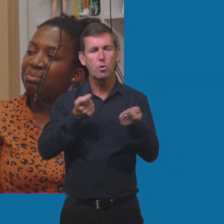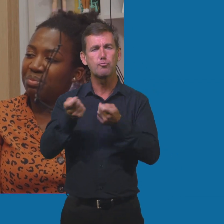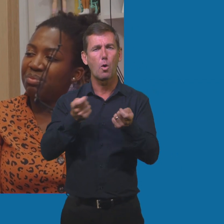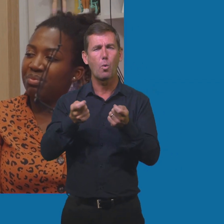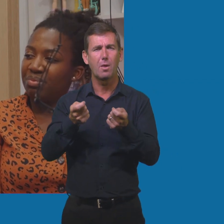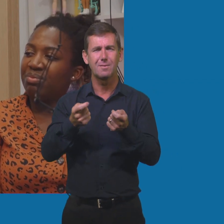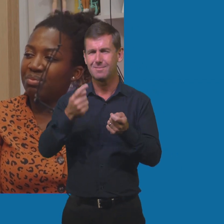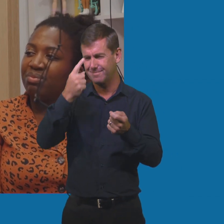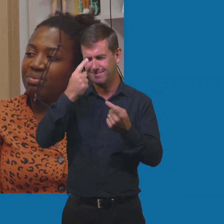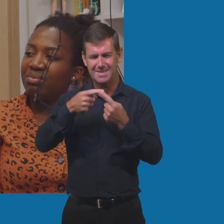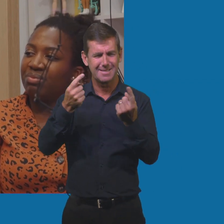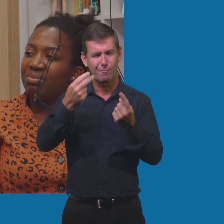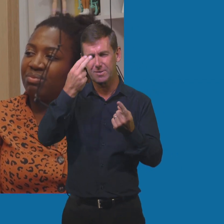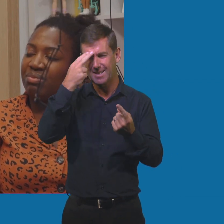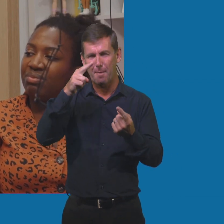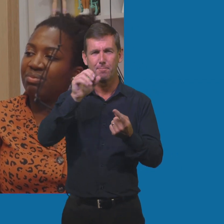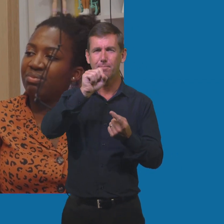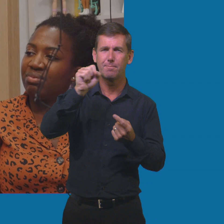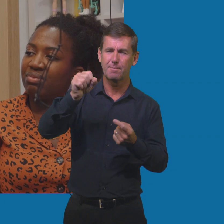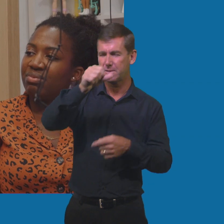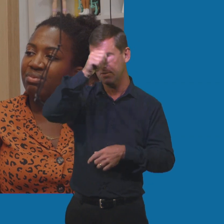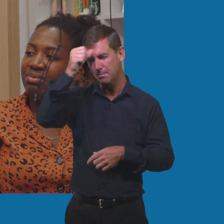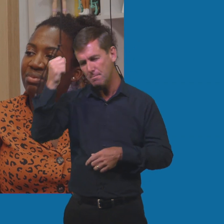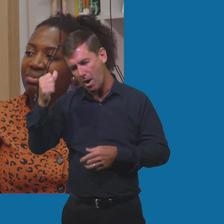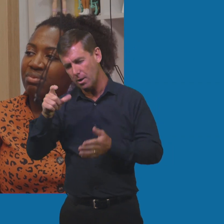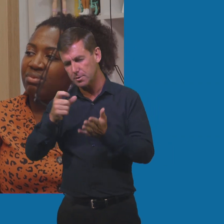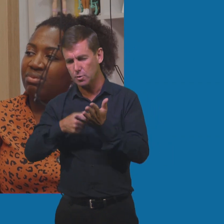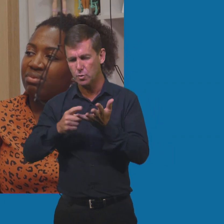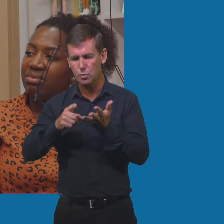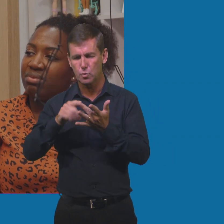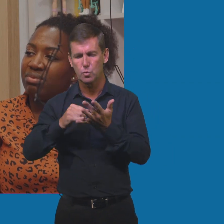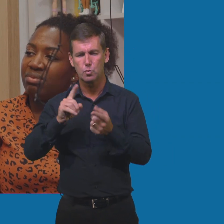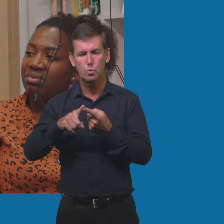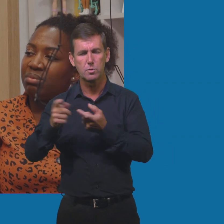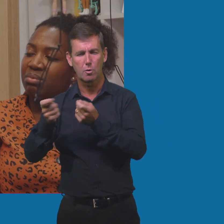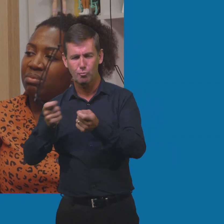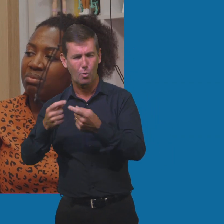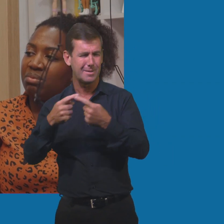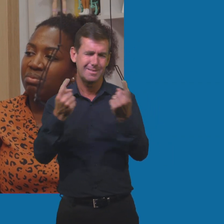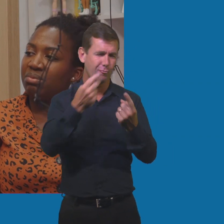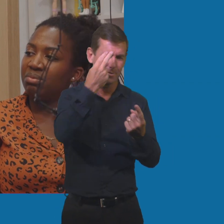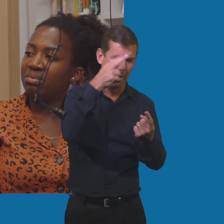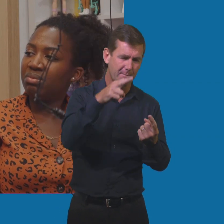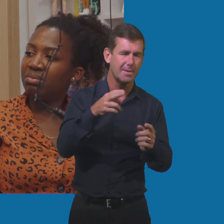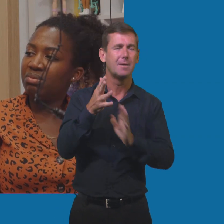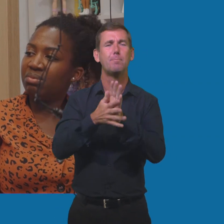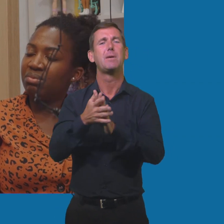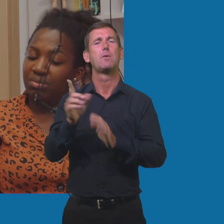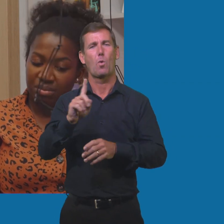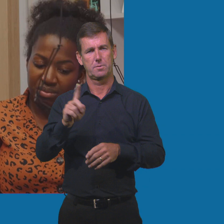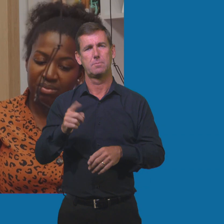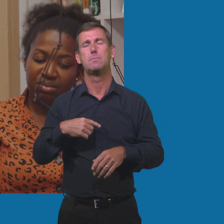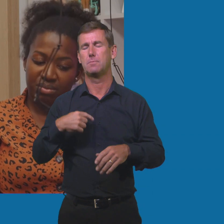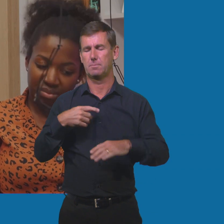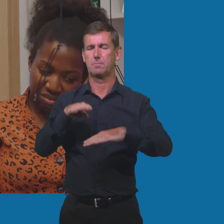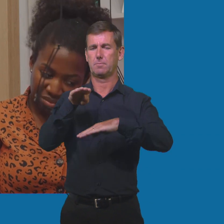often a universal term. Sometimes it's things like smart cruise control or whatever. So that is a little bit annoying. But what it is there is cruise control, right, where